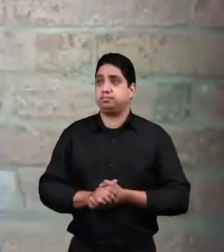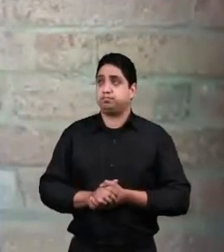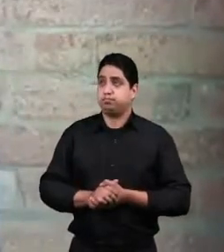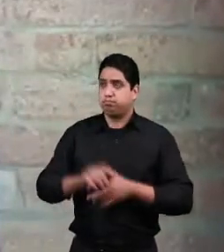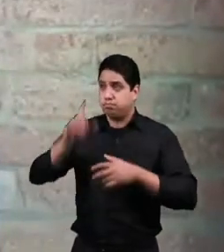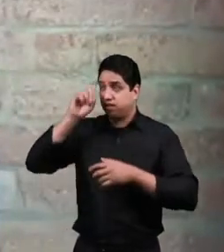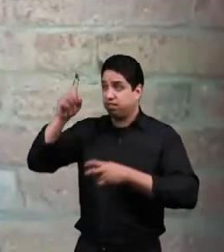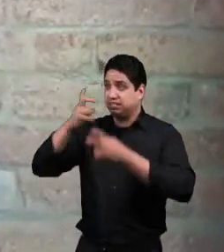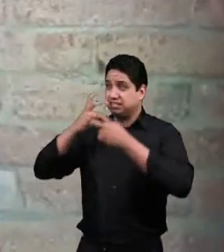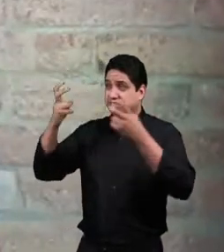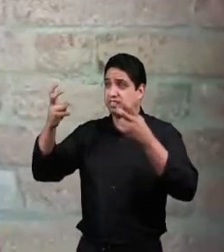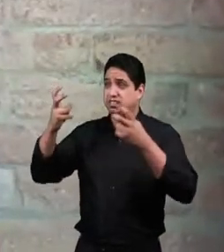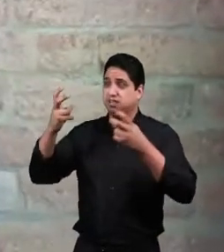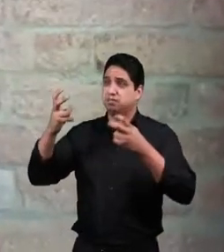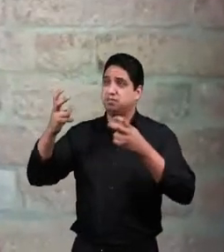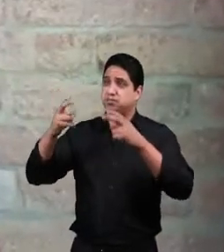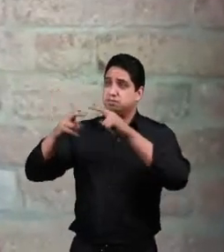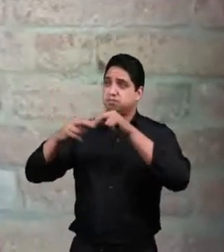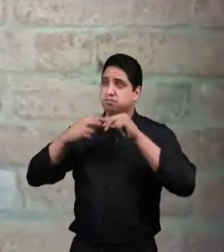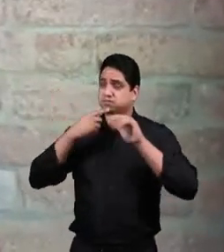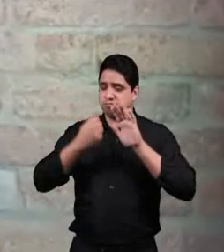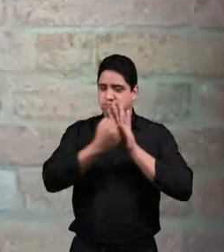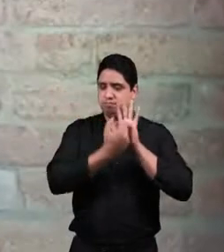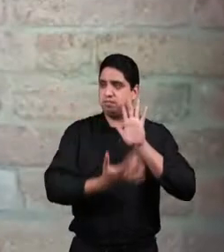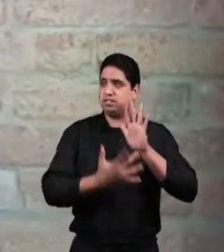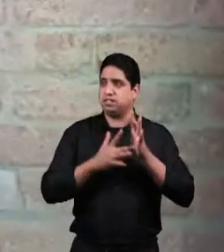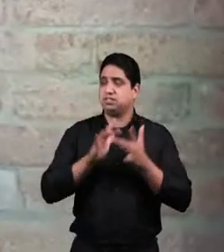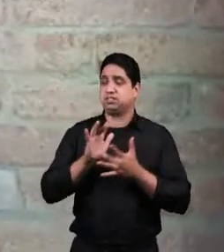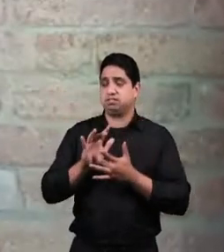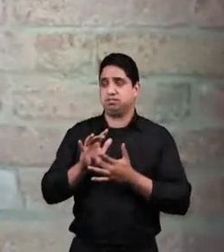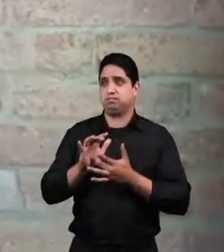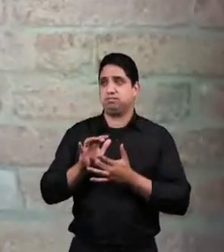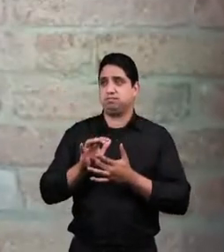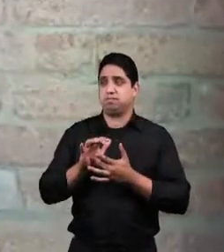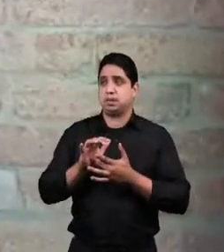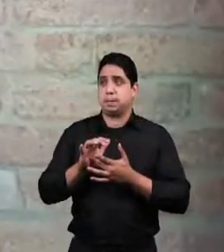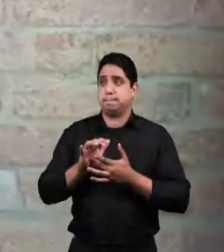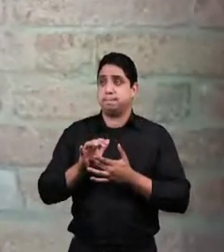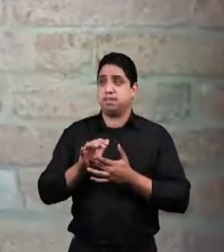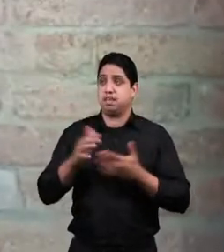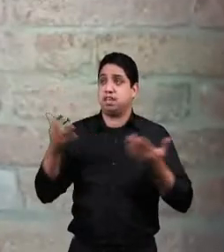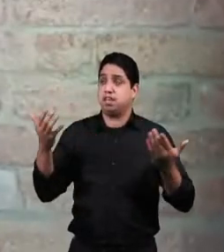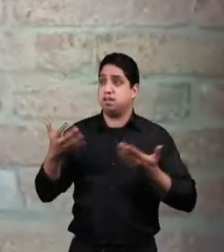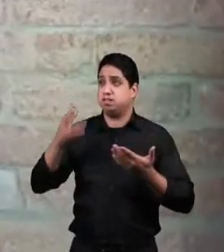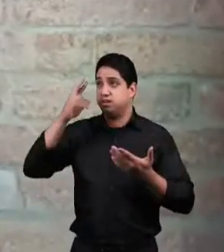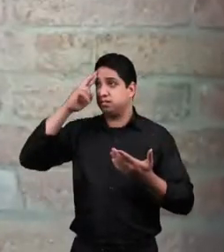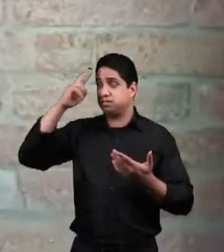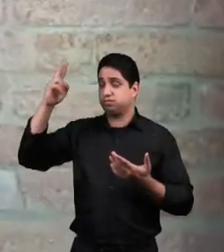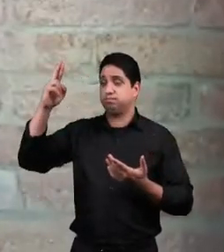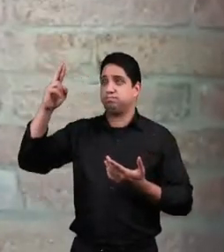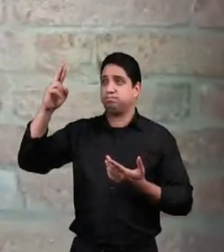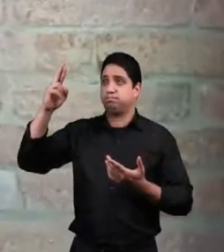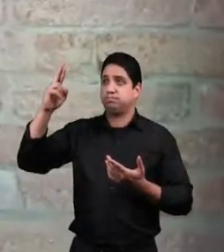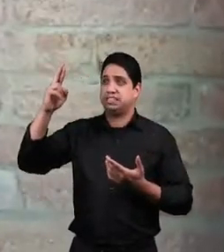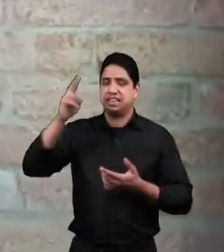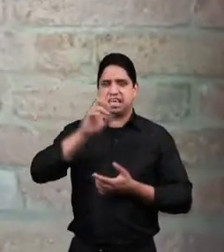moment, let us pray. I invite you all to close your eyes and be in the presence of the